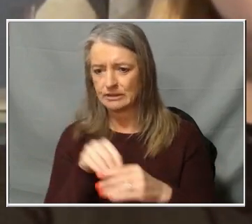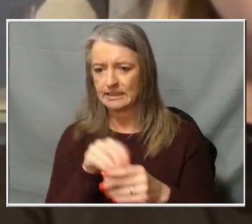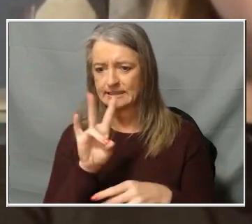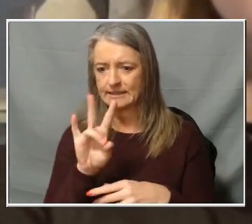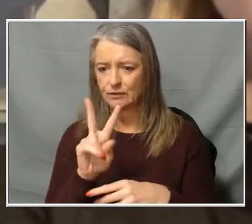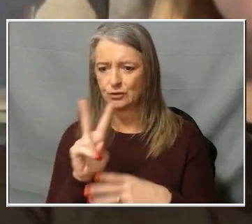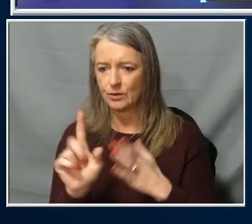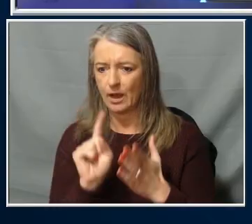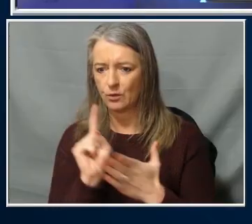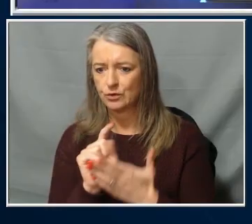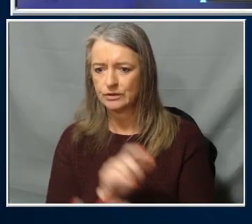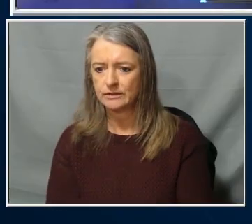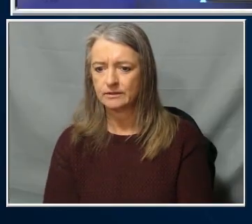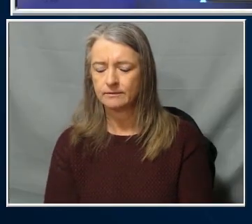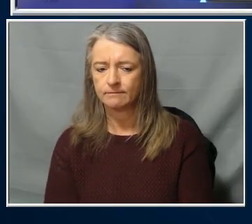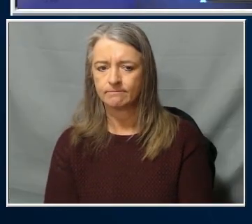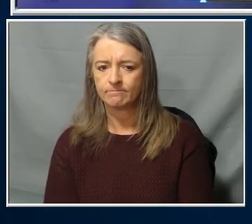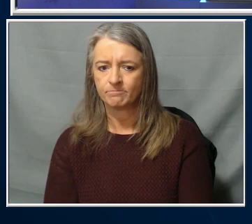72 hours.